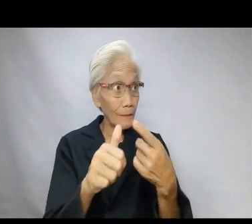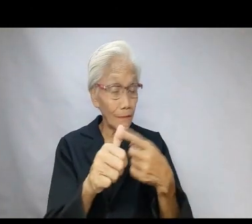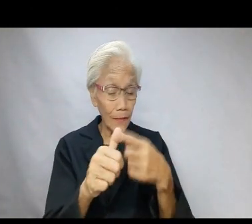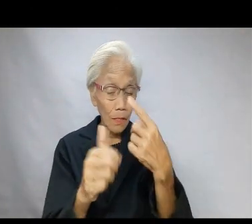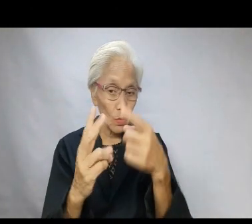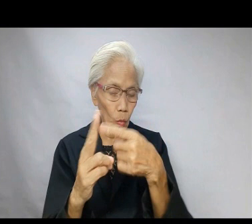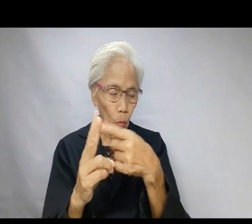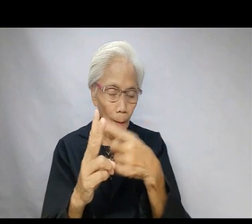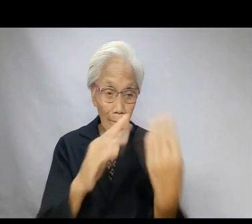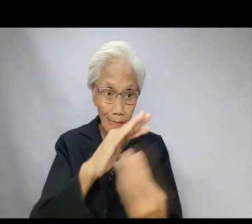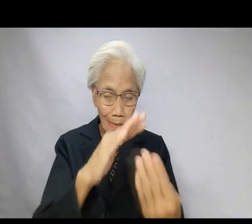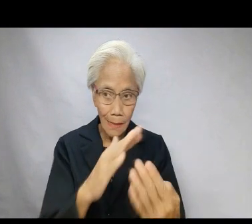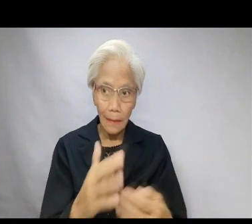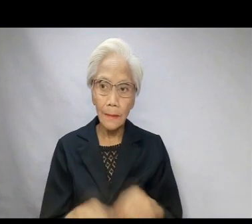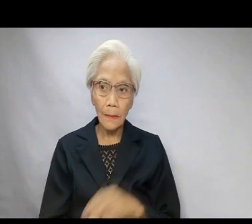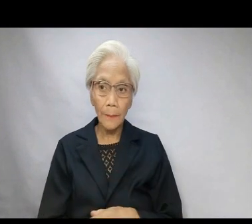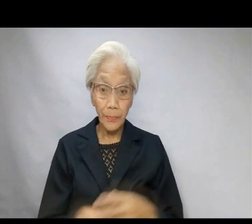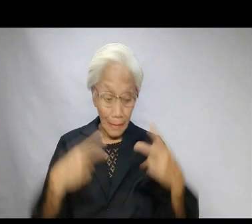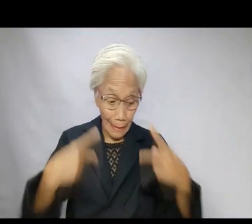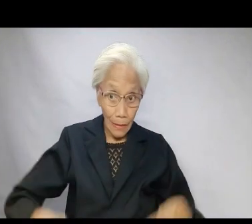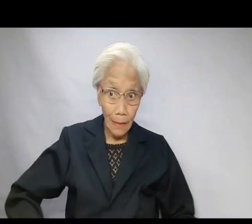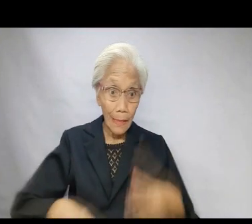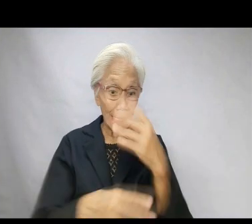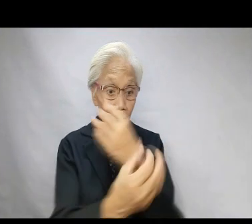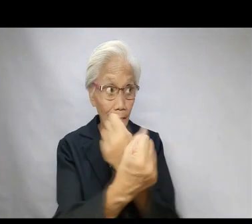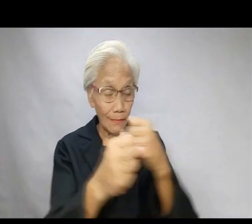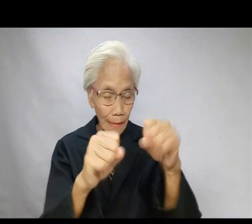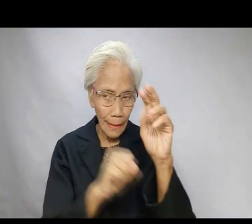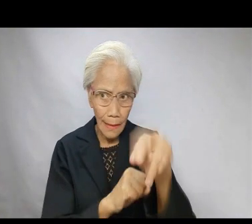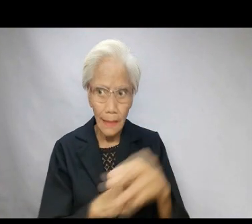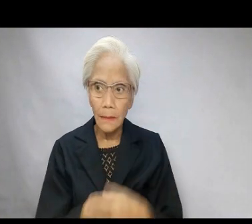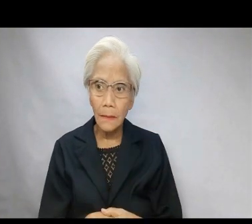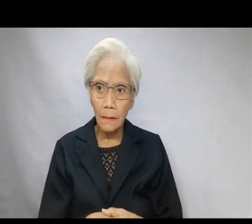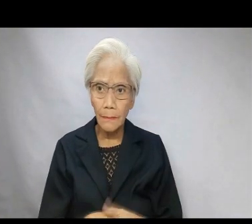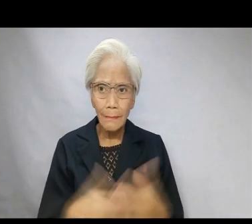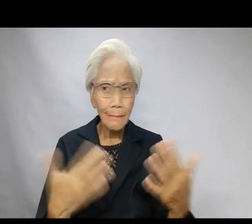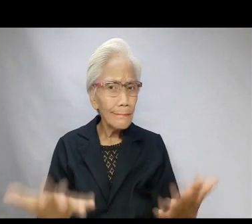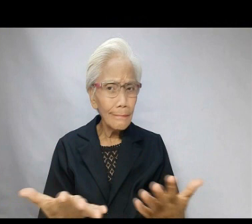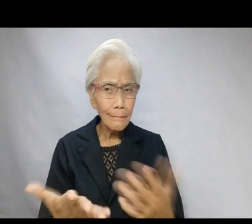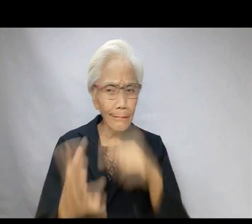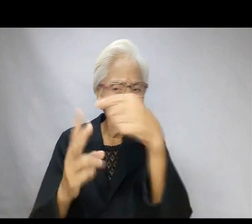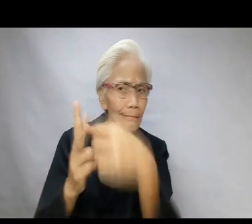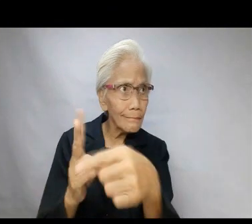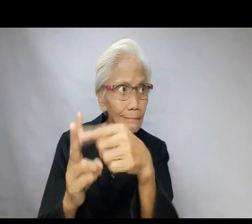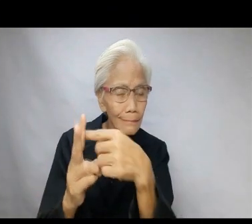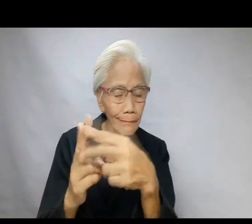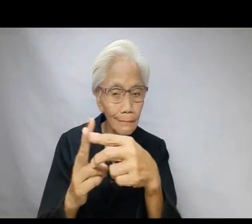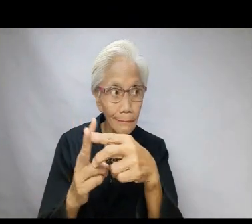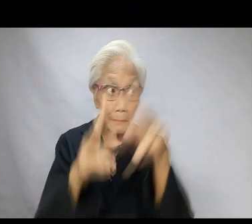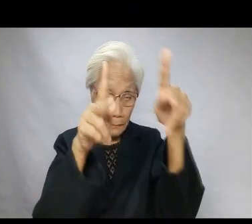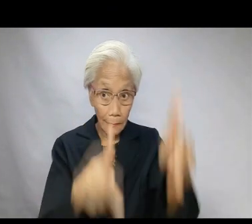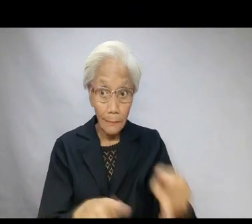two basic needs, namely, physiological and safety need. As such, these are personal